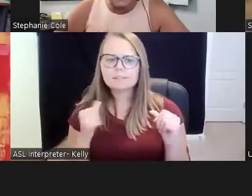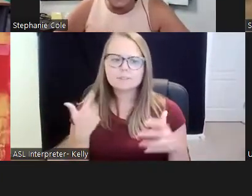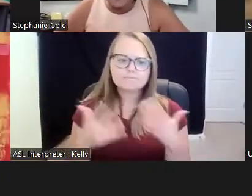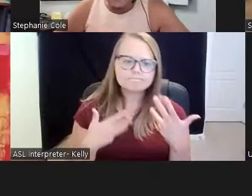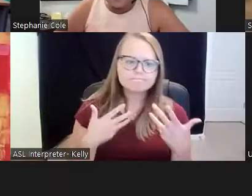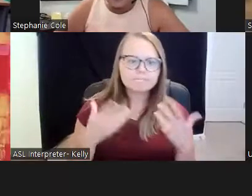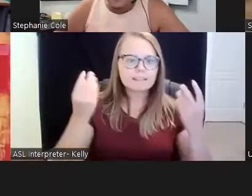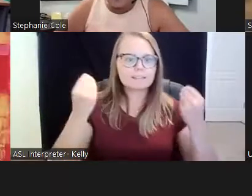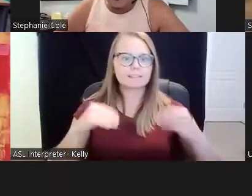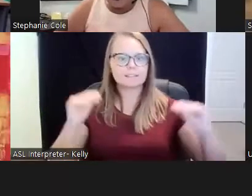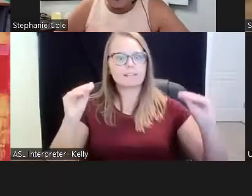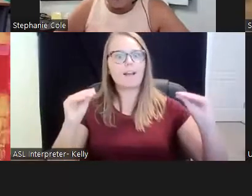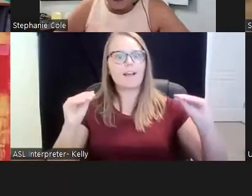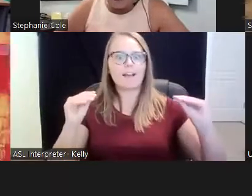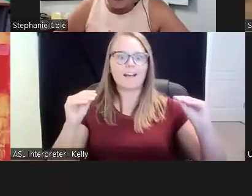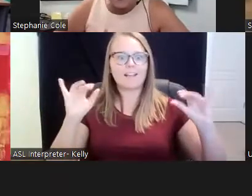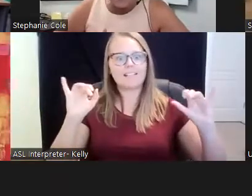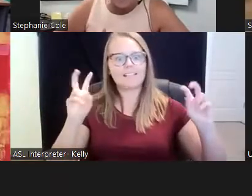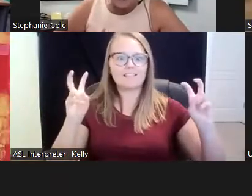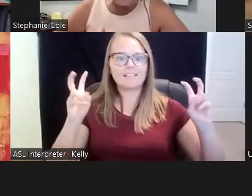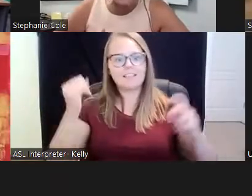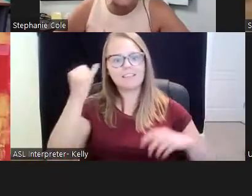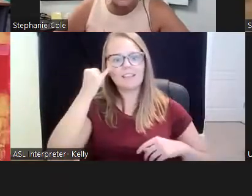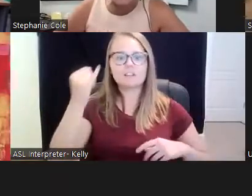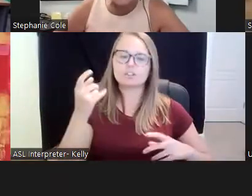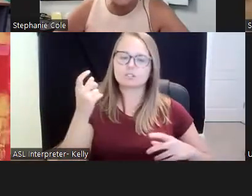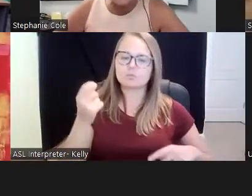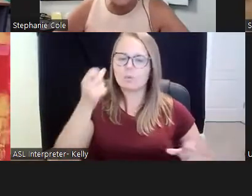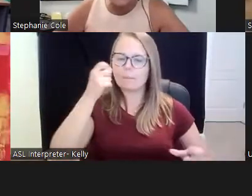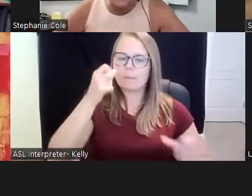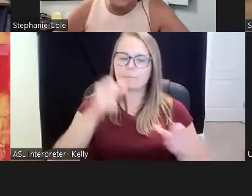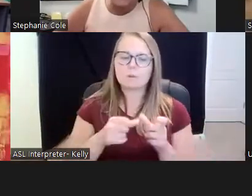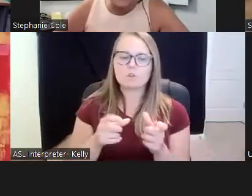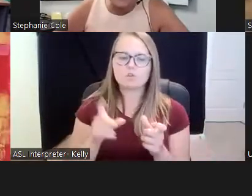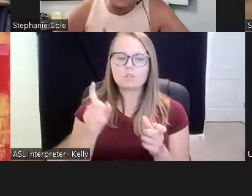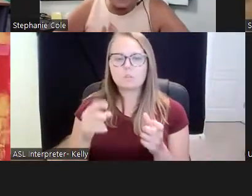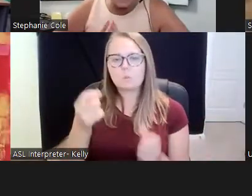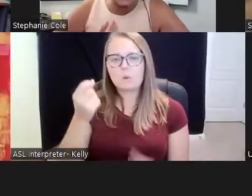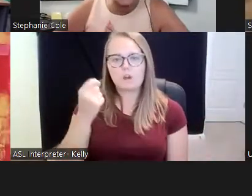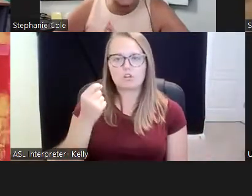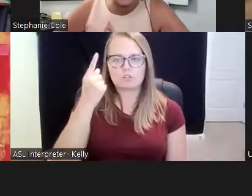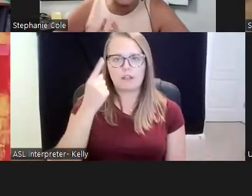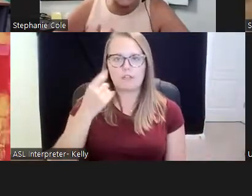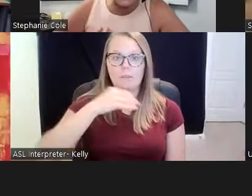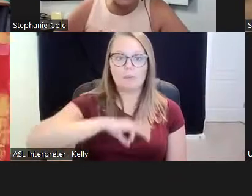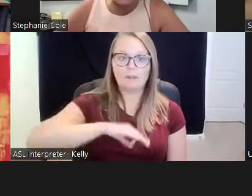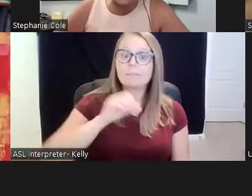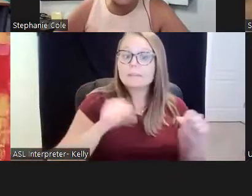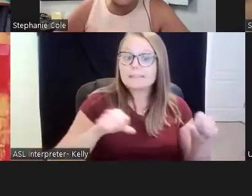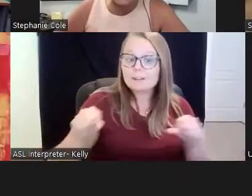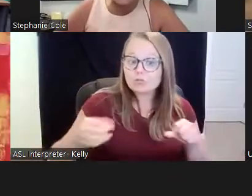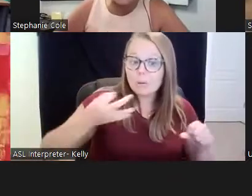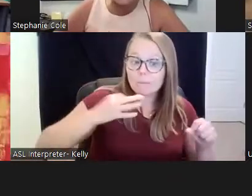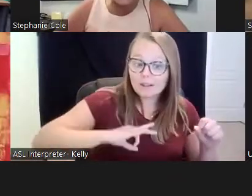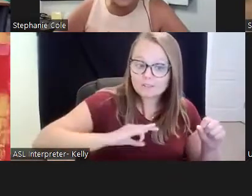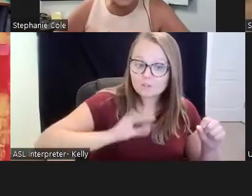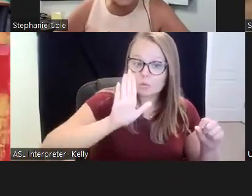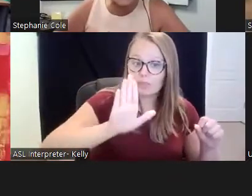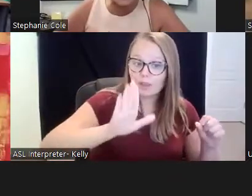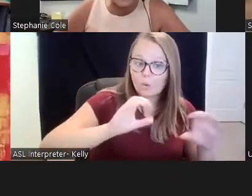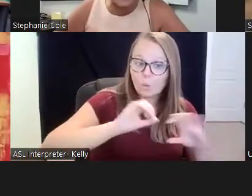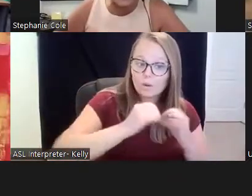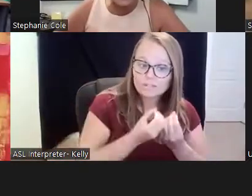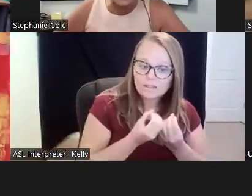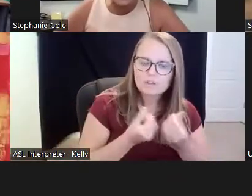sell the idea to a potential partner, just remember to understand the benefits, the potential benefits to their organization, and try